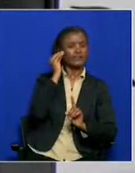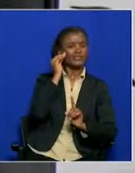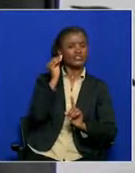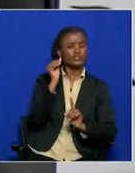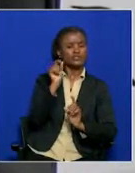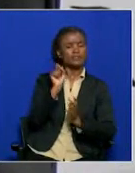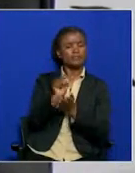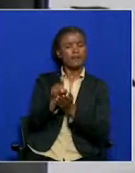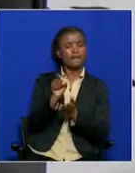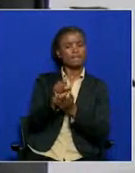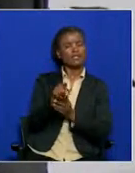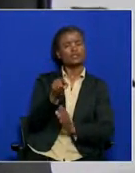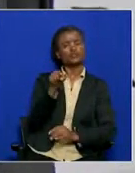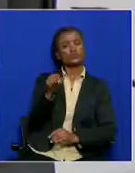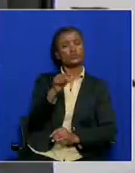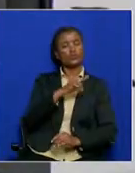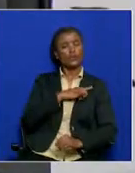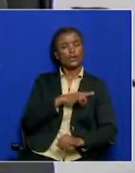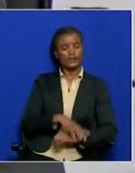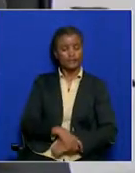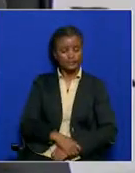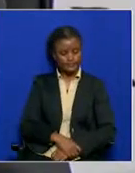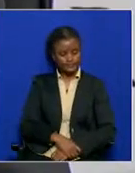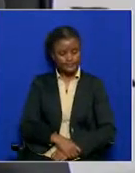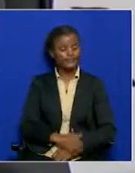Yeah, I also asked him because